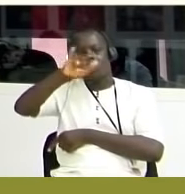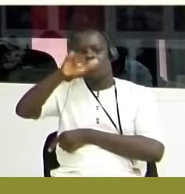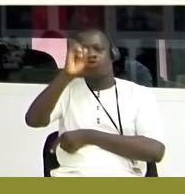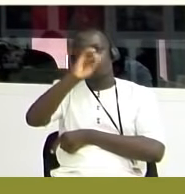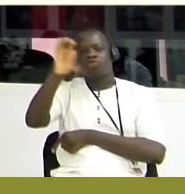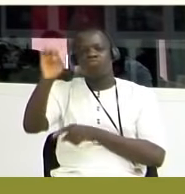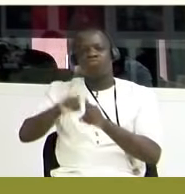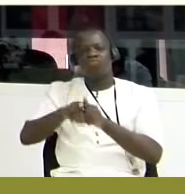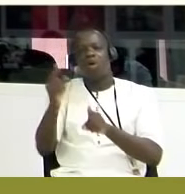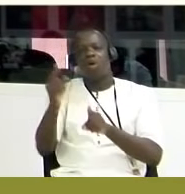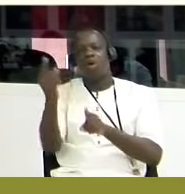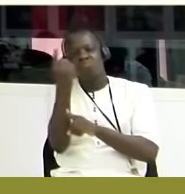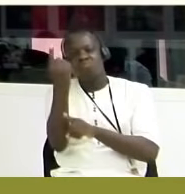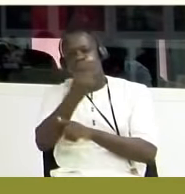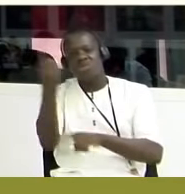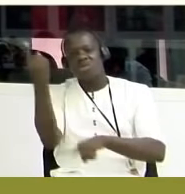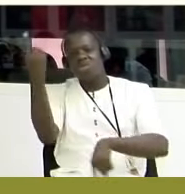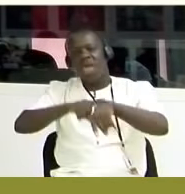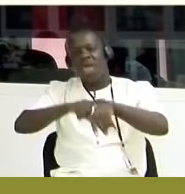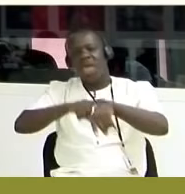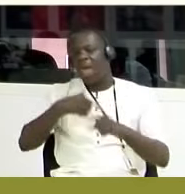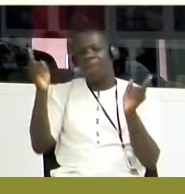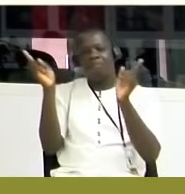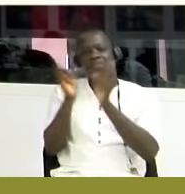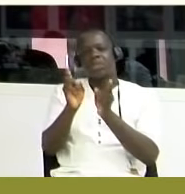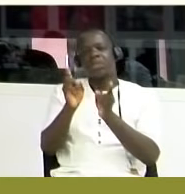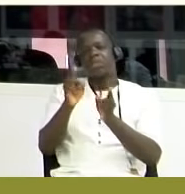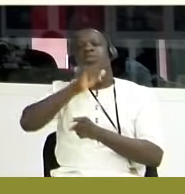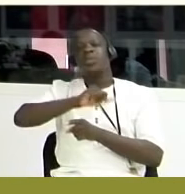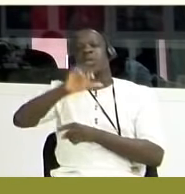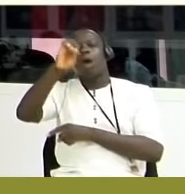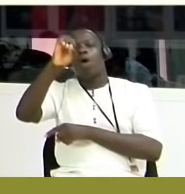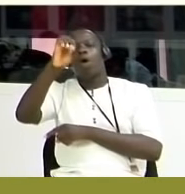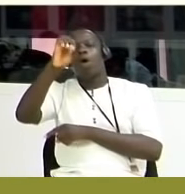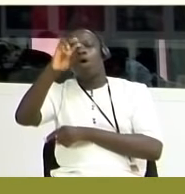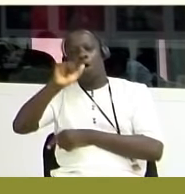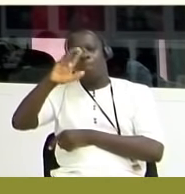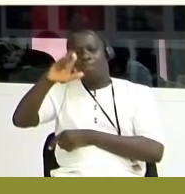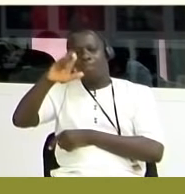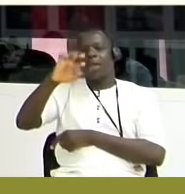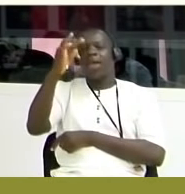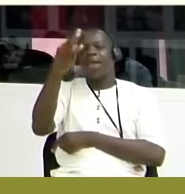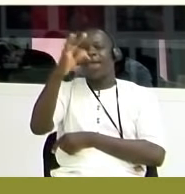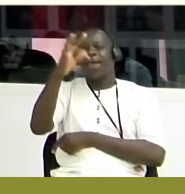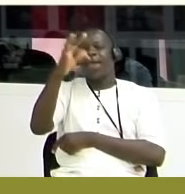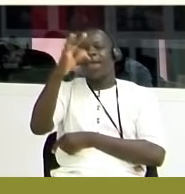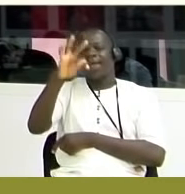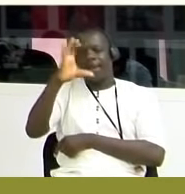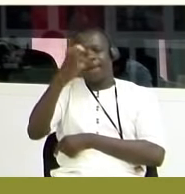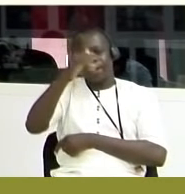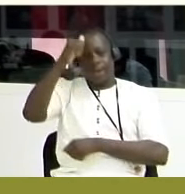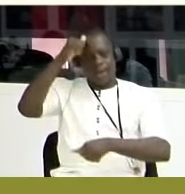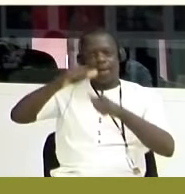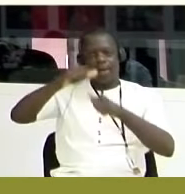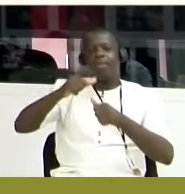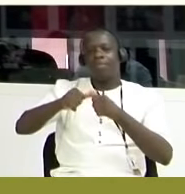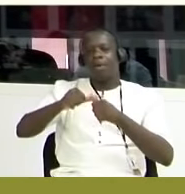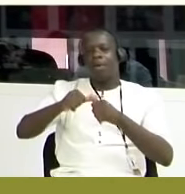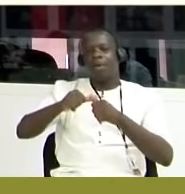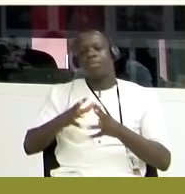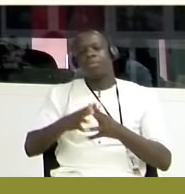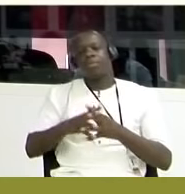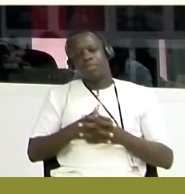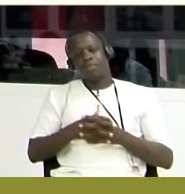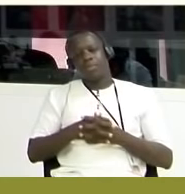that, or? As far as I can recollect. It was that one meeting. So you had an opportunity to